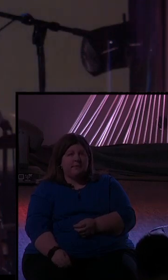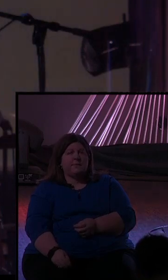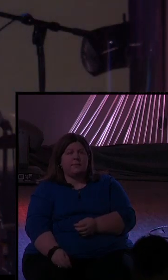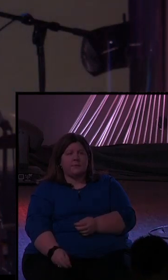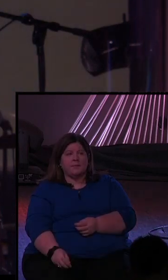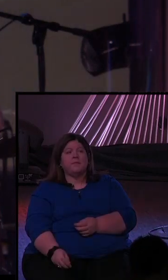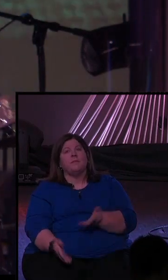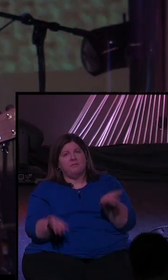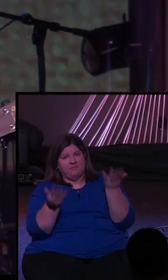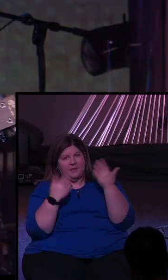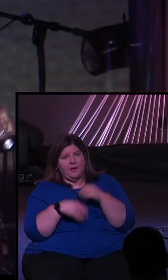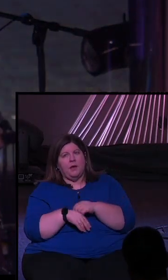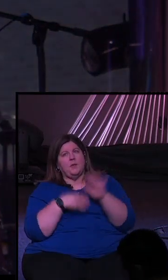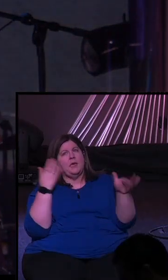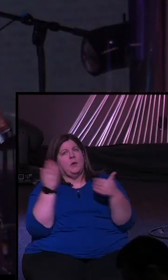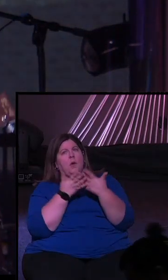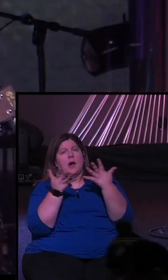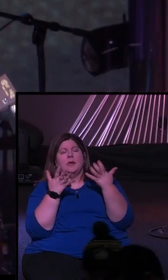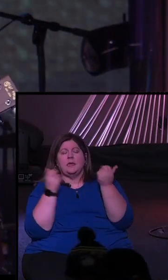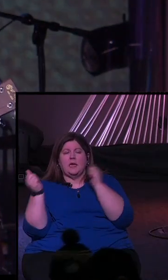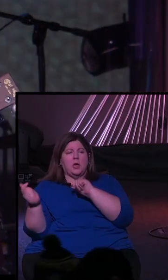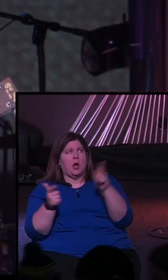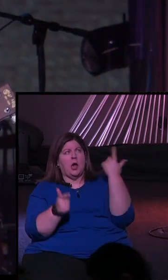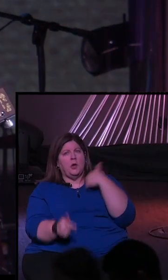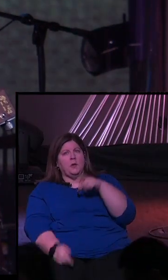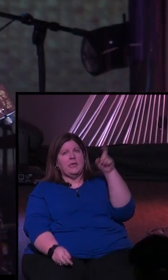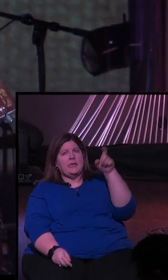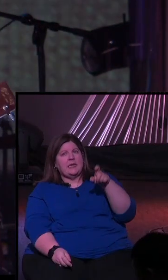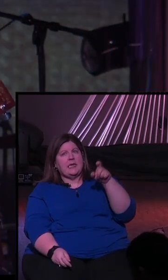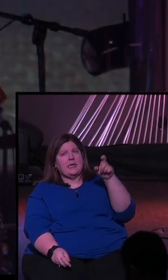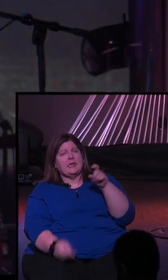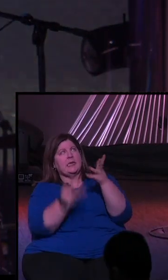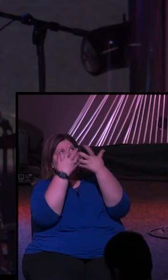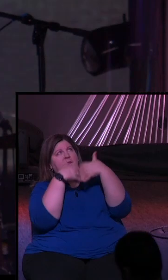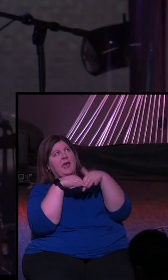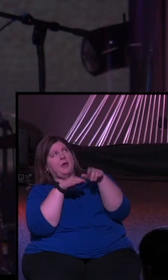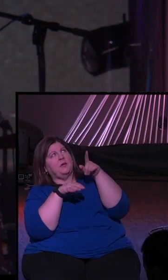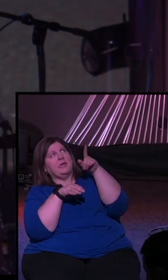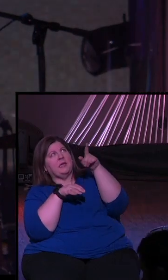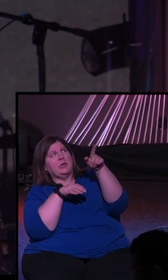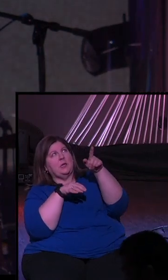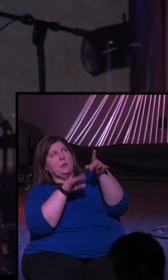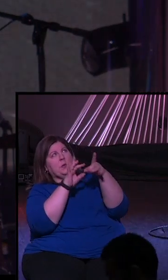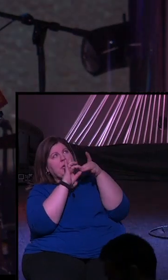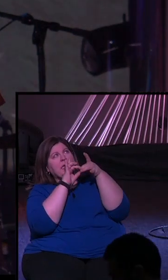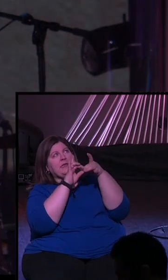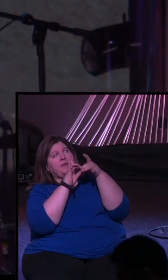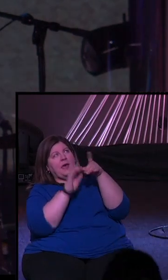Let's sing this chorus together. Till all we want and all we need is found in